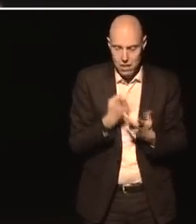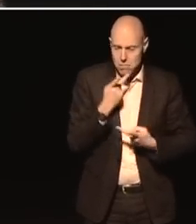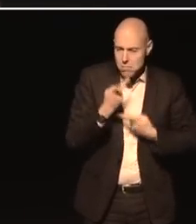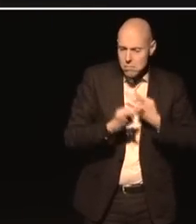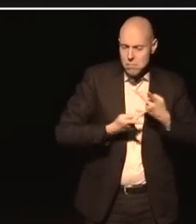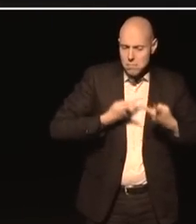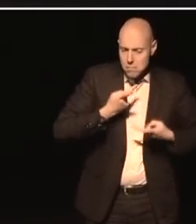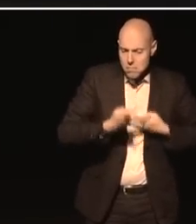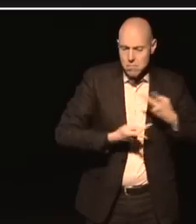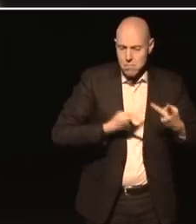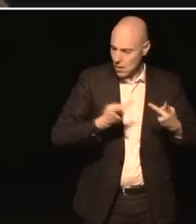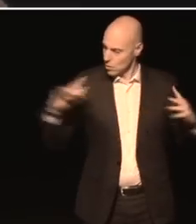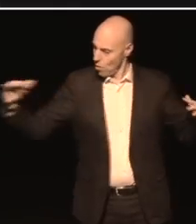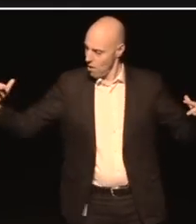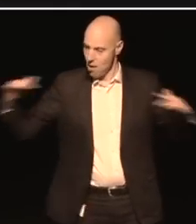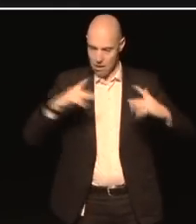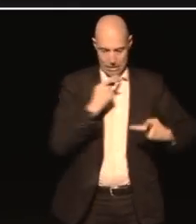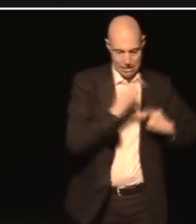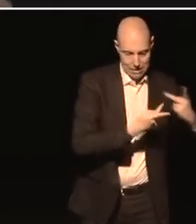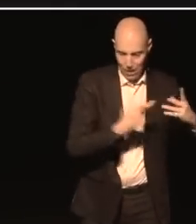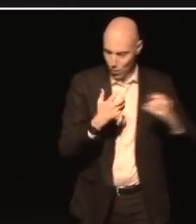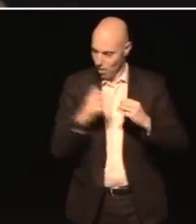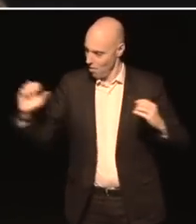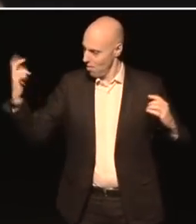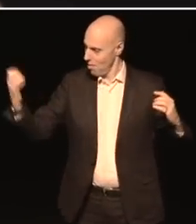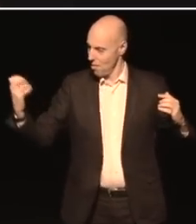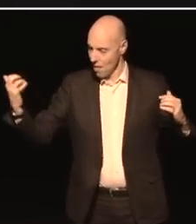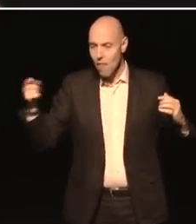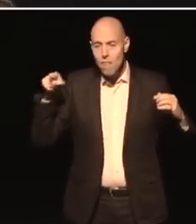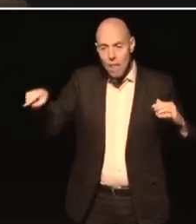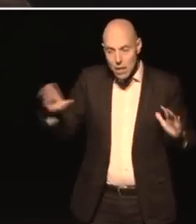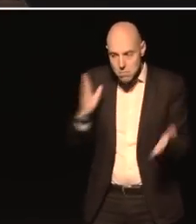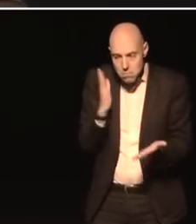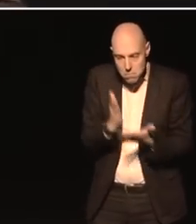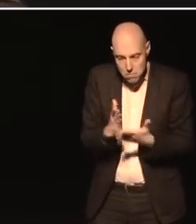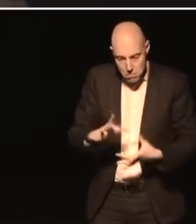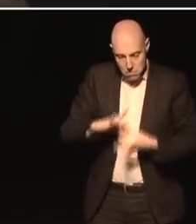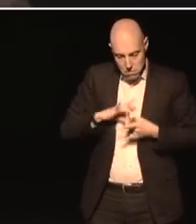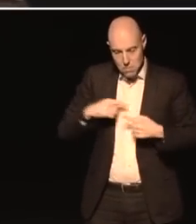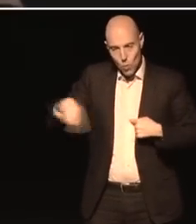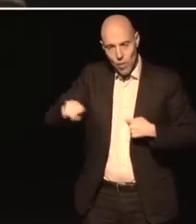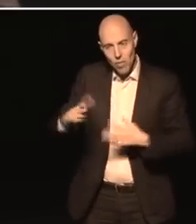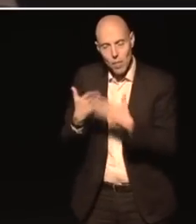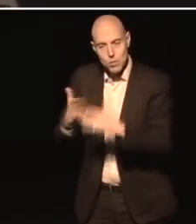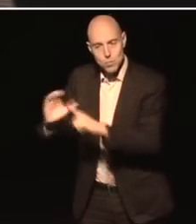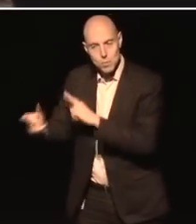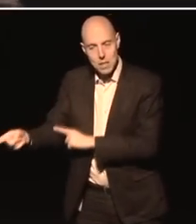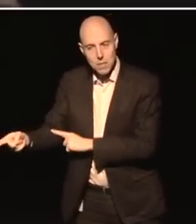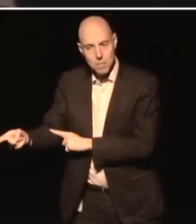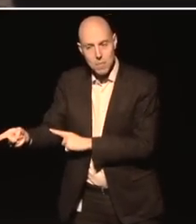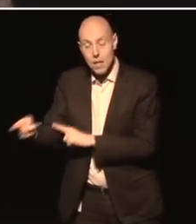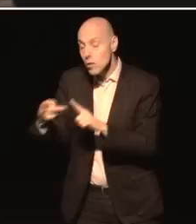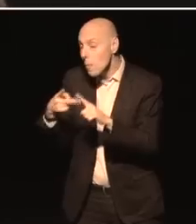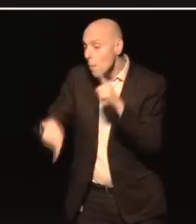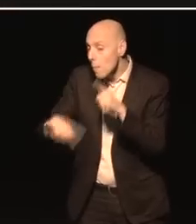with the visualization of the Quran. Now, this was very literal for the community, and it engaged and connected. But creatively also,